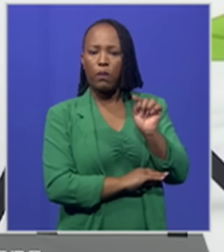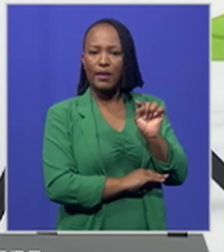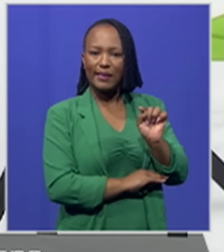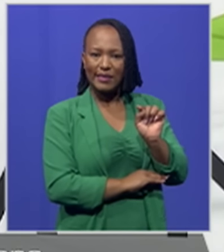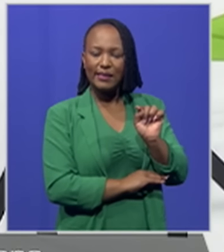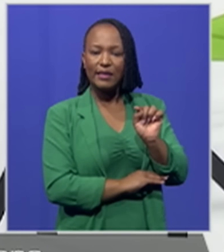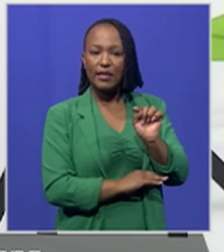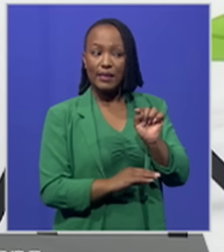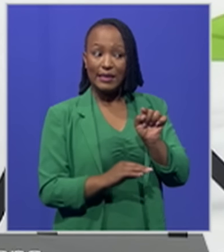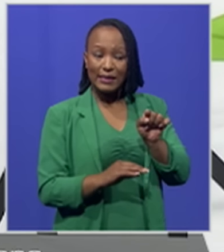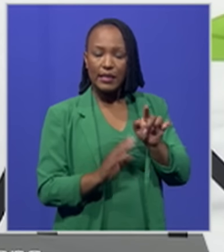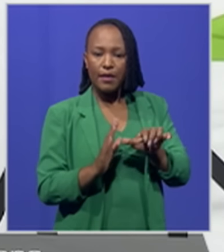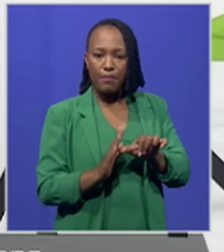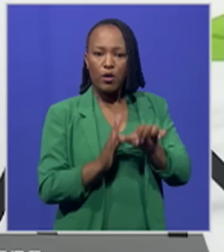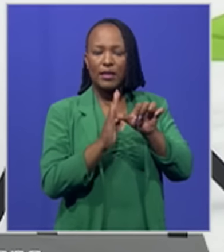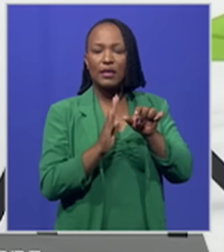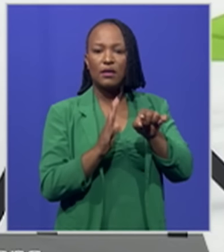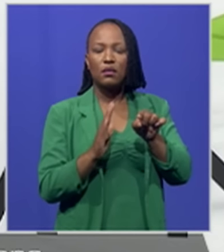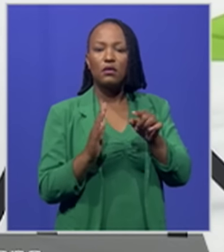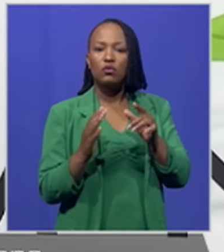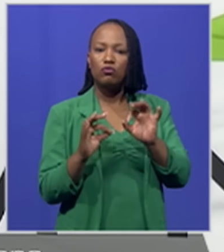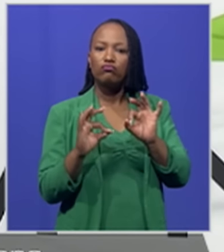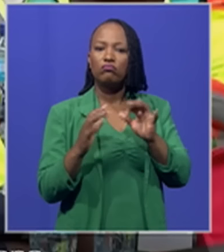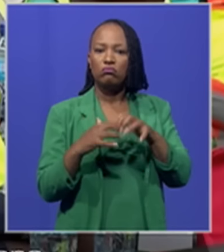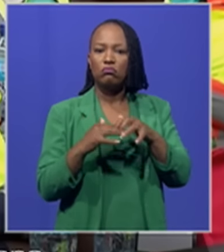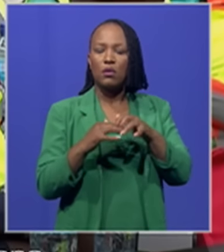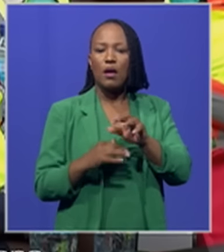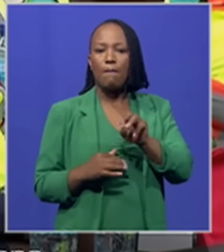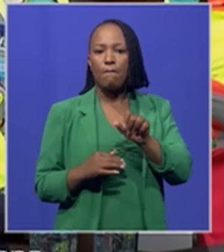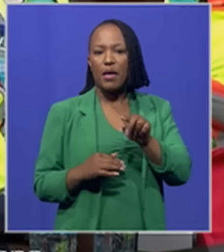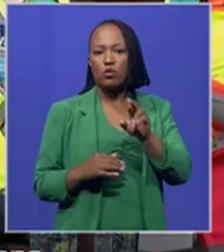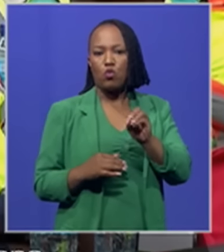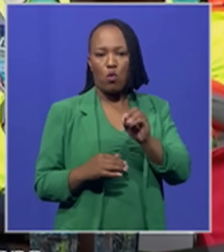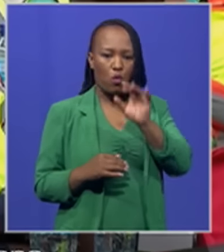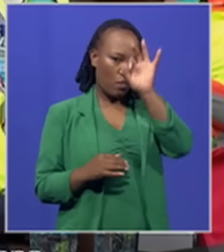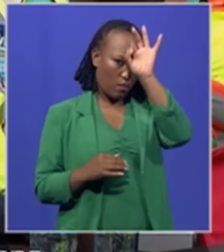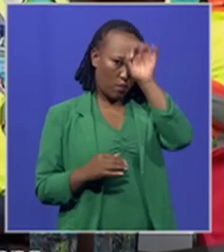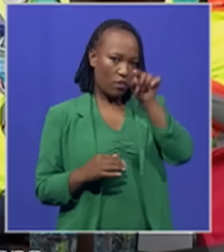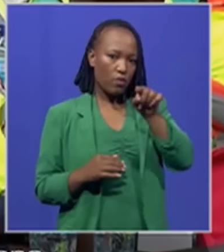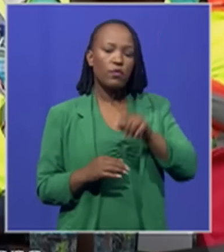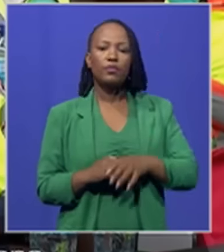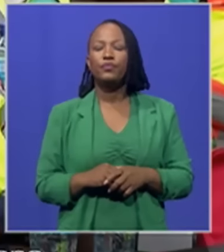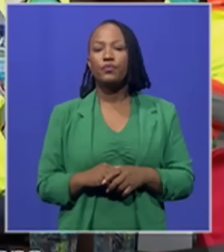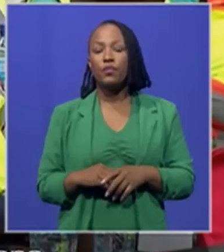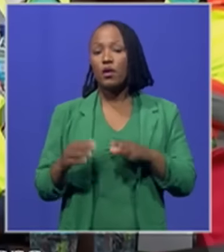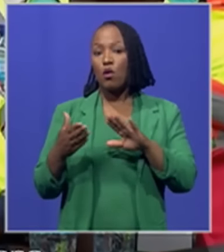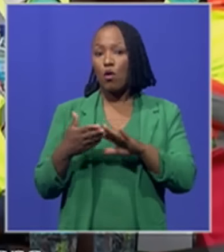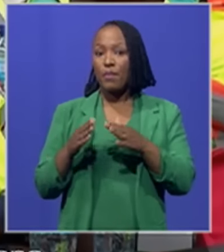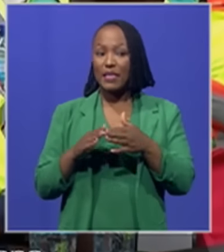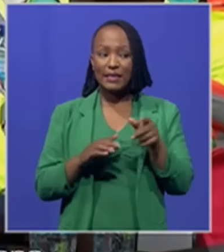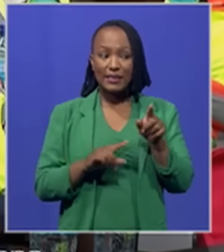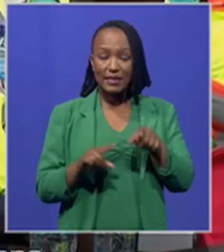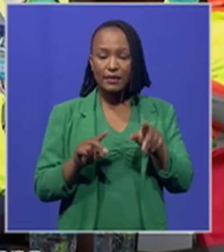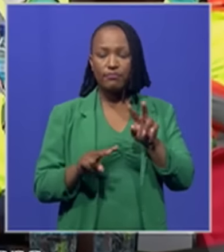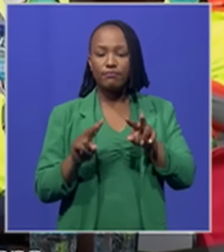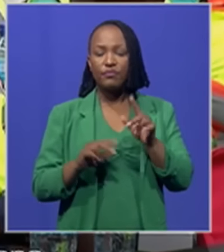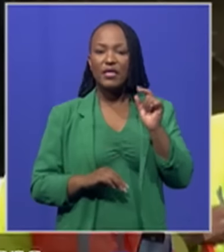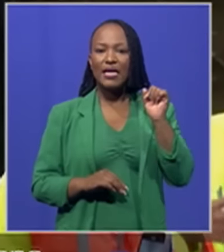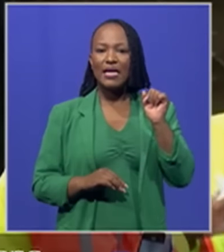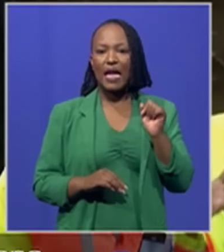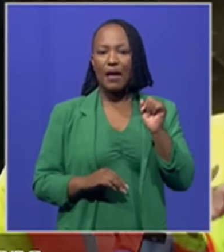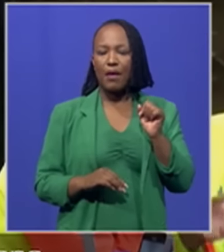that we must arrive at is to establish our own metro police. Le ha le jalo, balebedi ba baahi ba hlalositse ha indaba e sa